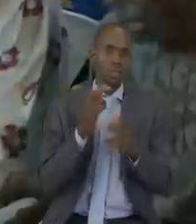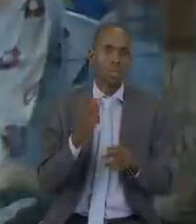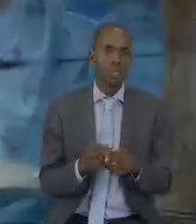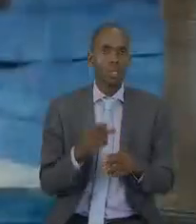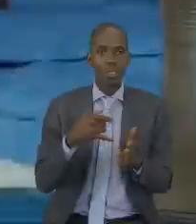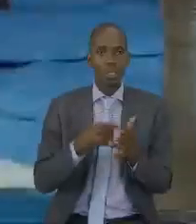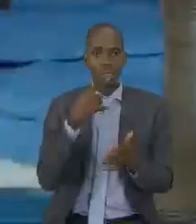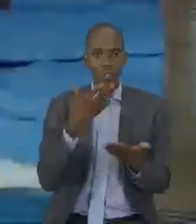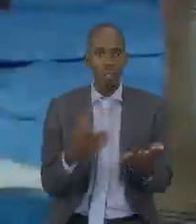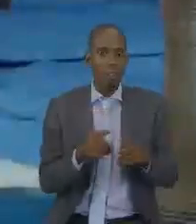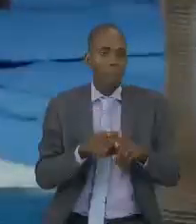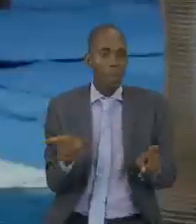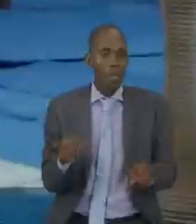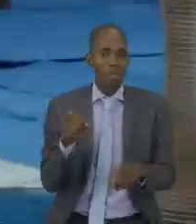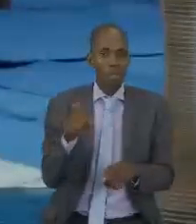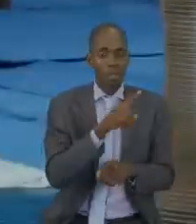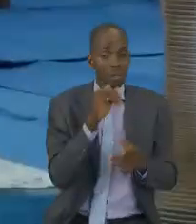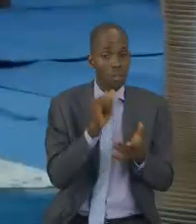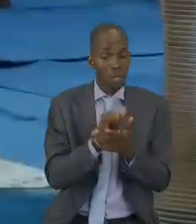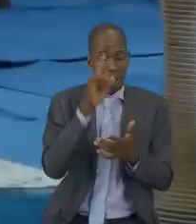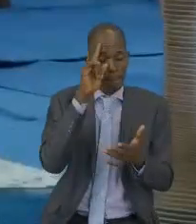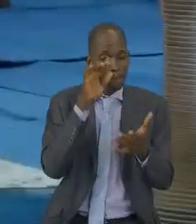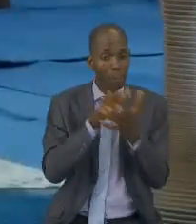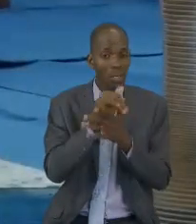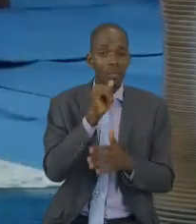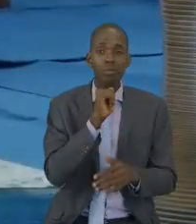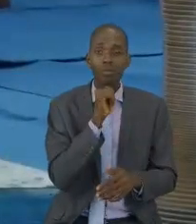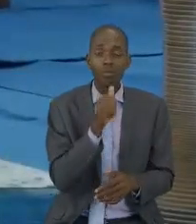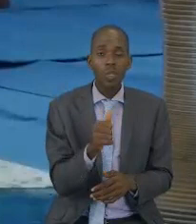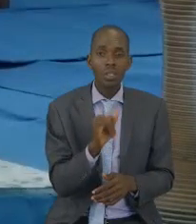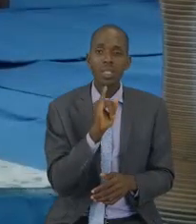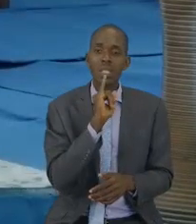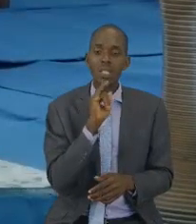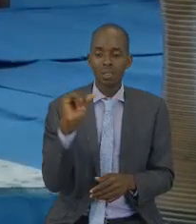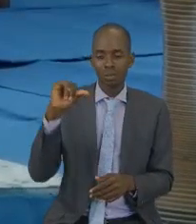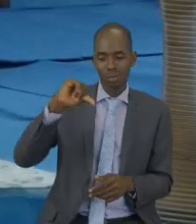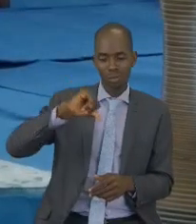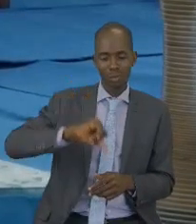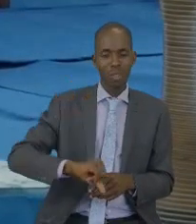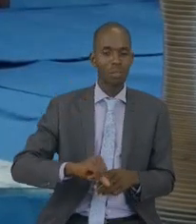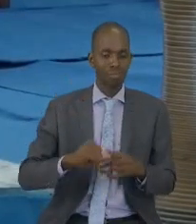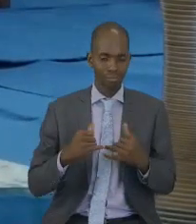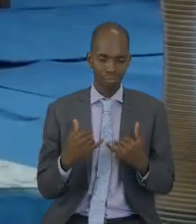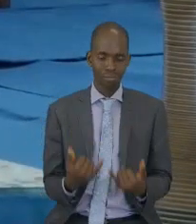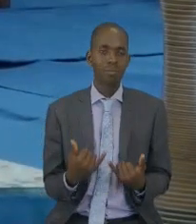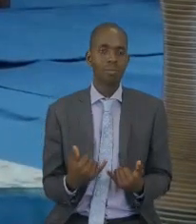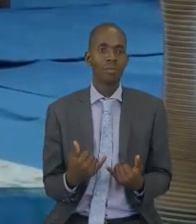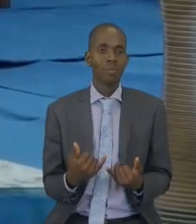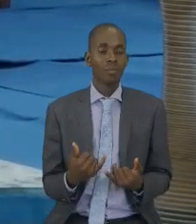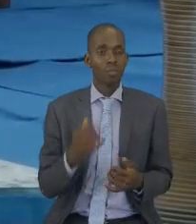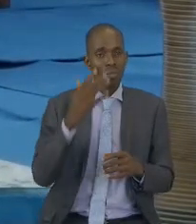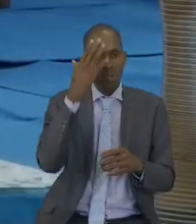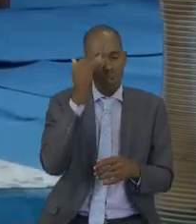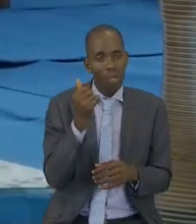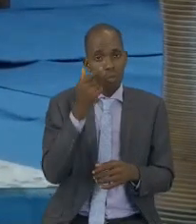but he that believeth not is condemned already, because he has